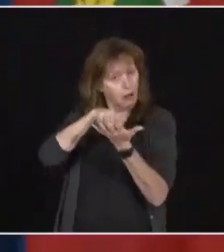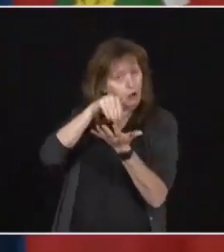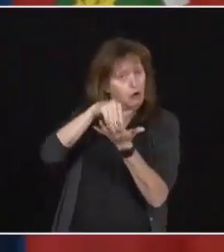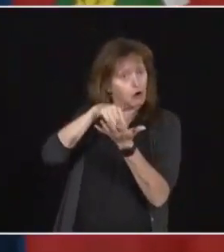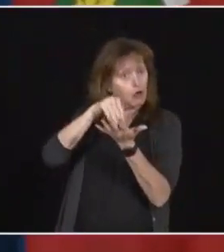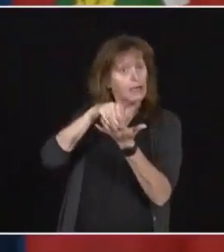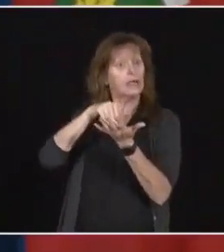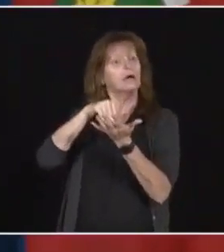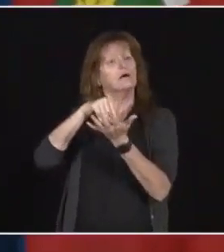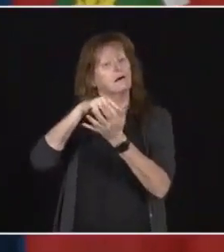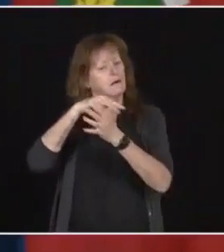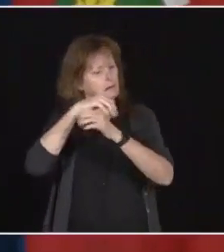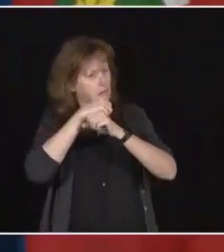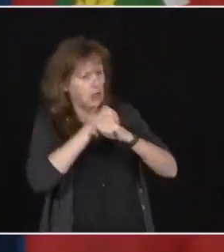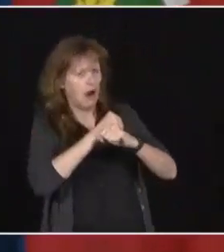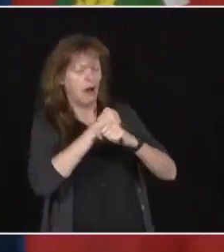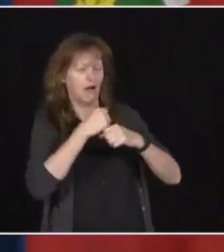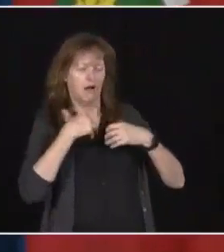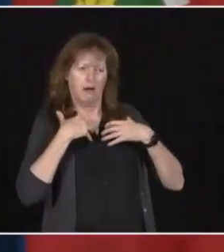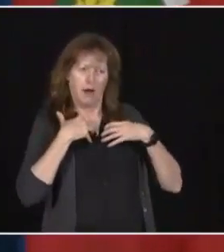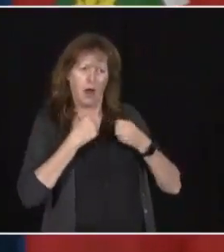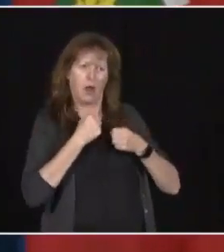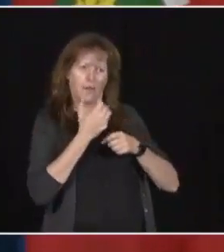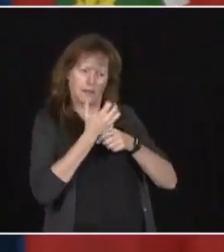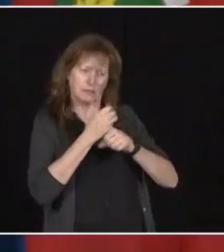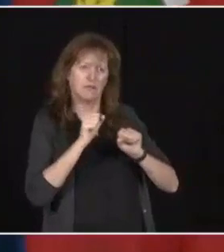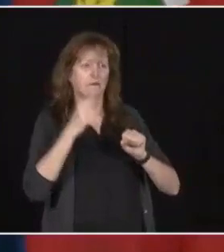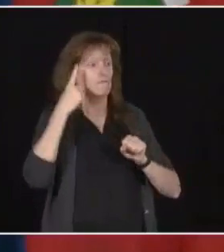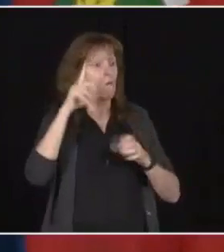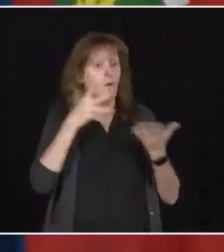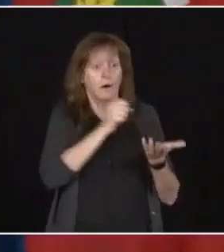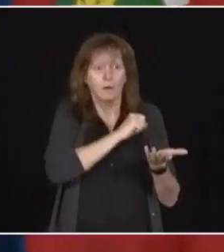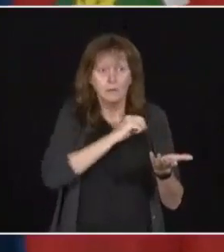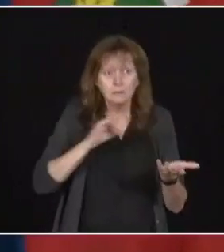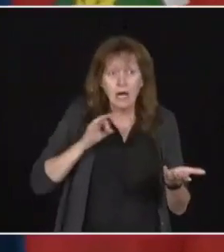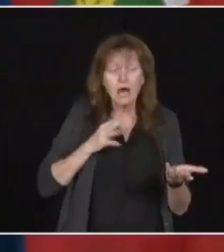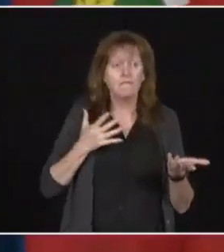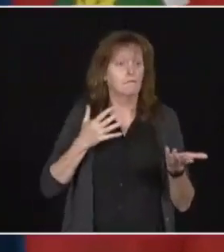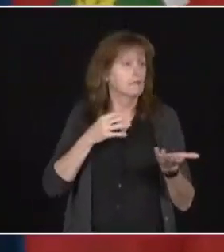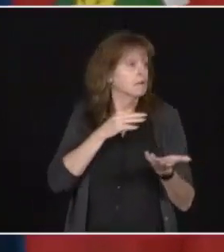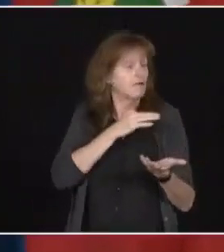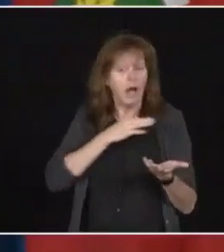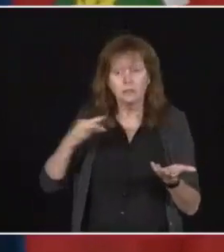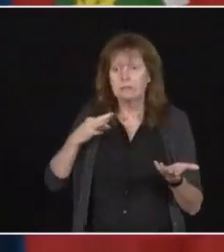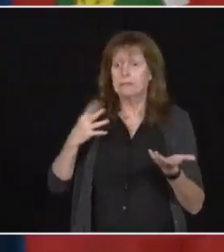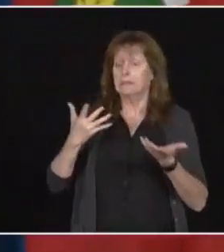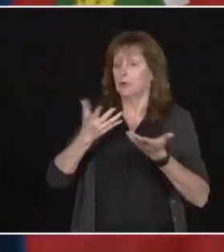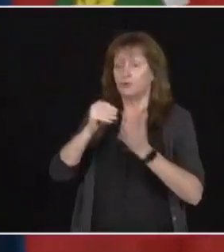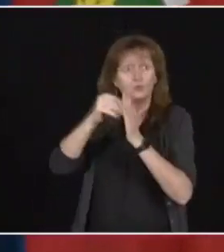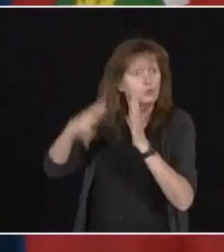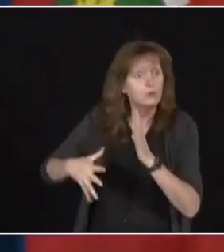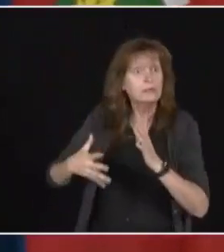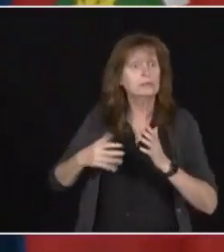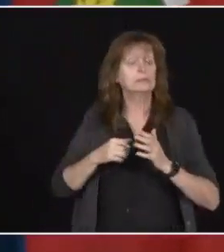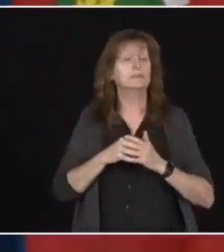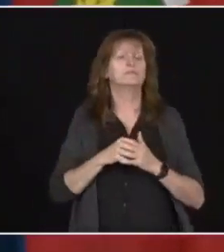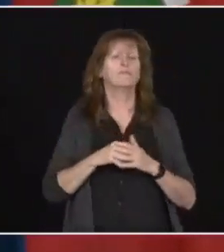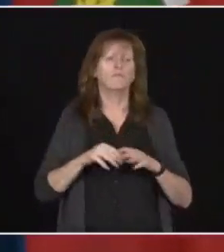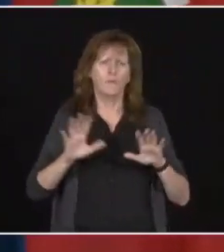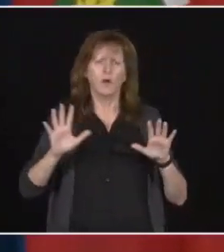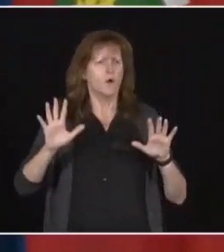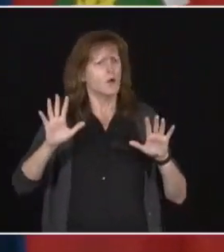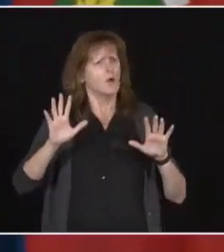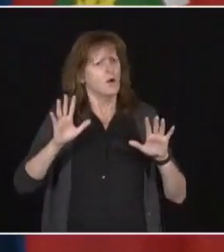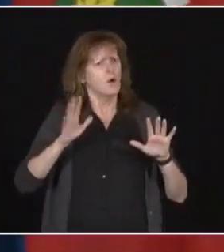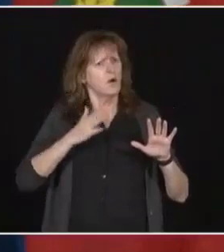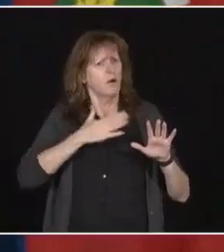any of our faculty, our staff, and of course, our students. I'm so humbled by the incredible work of our